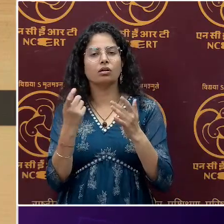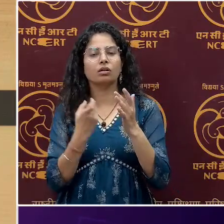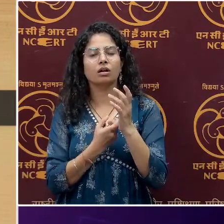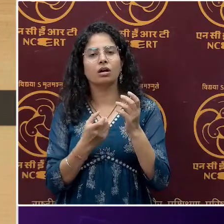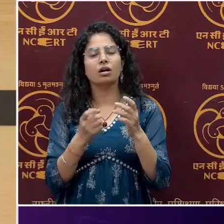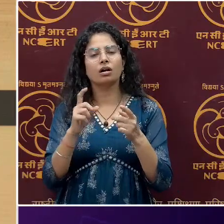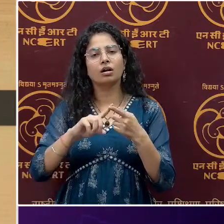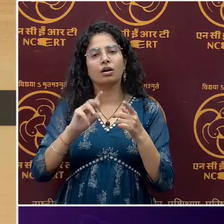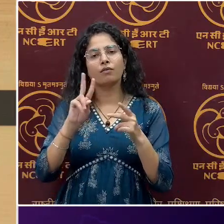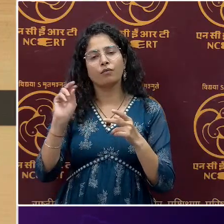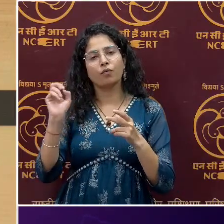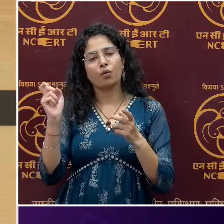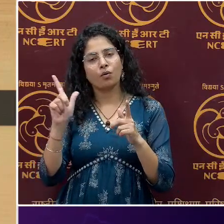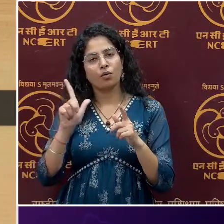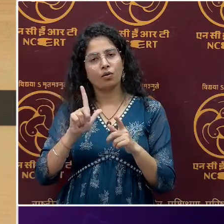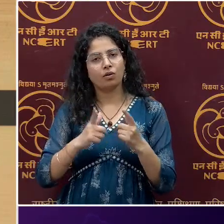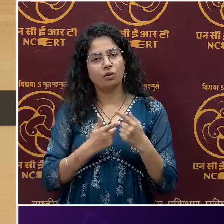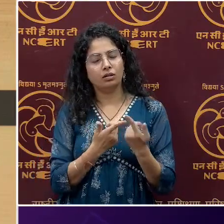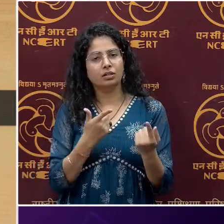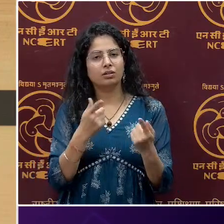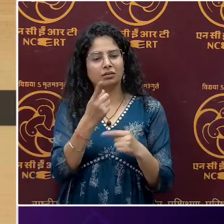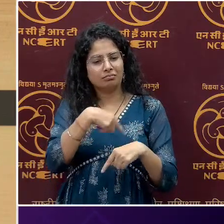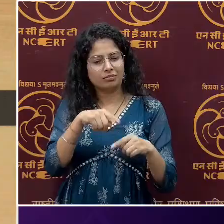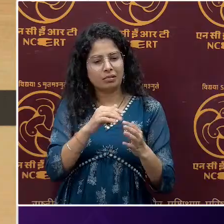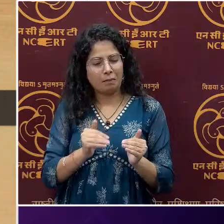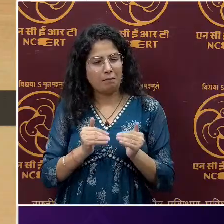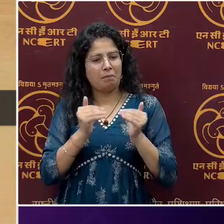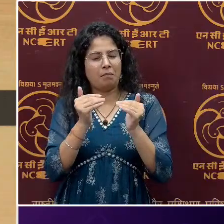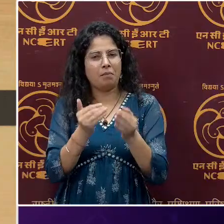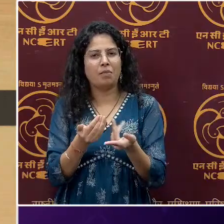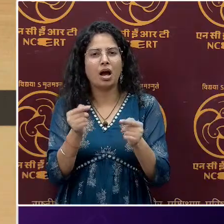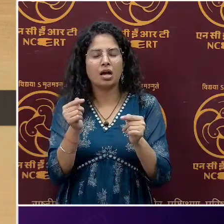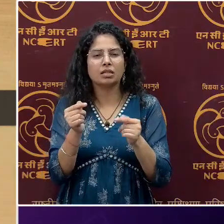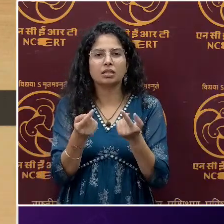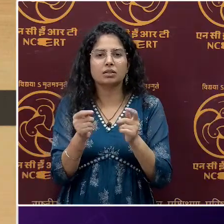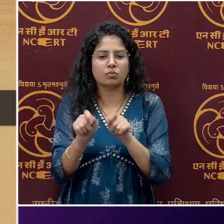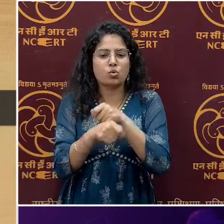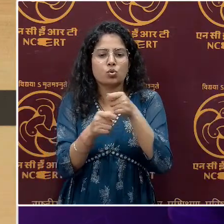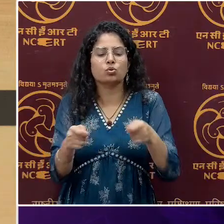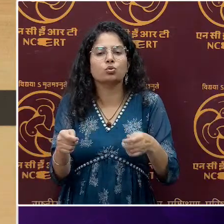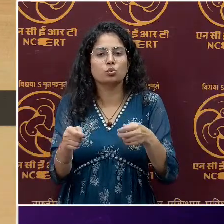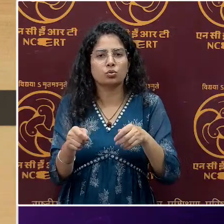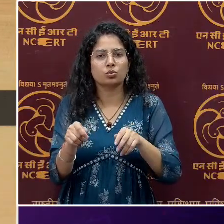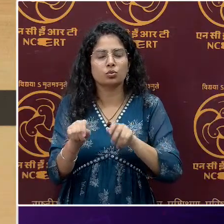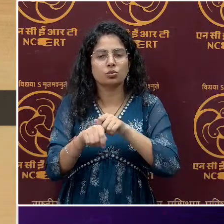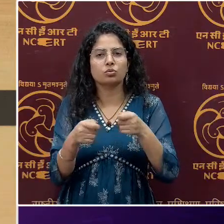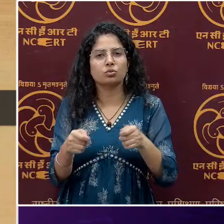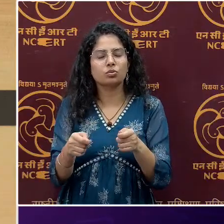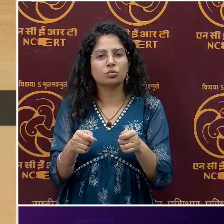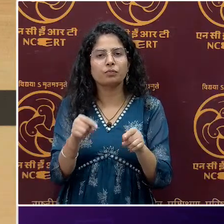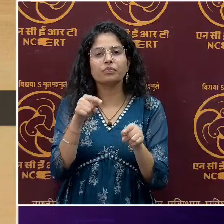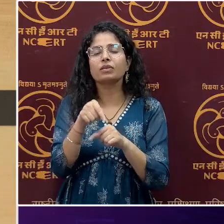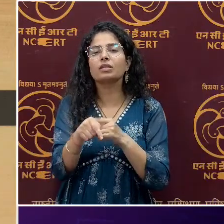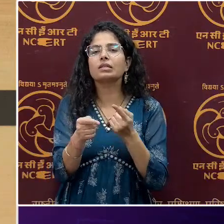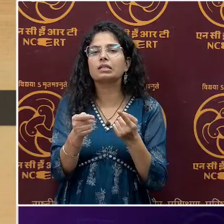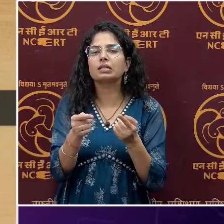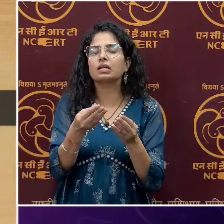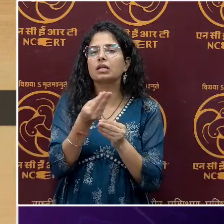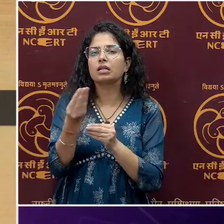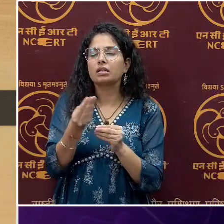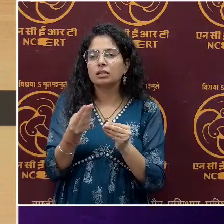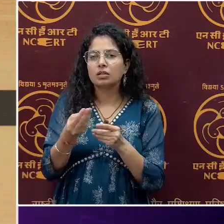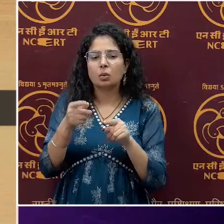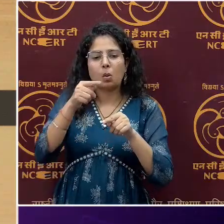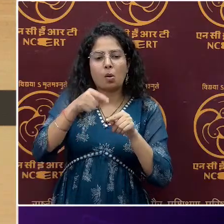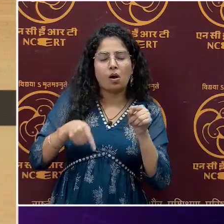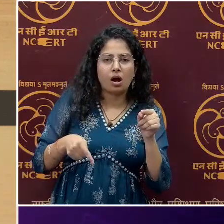our like soldiers are wearing those shoe, that UK pattern shoe. It's having some you know,